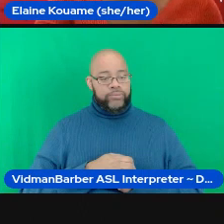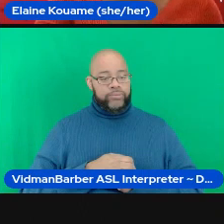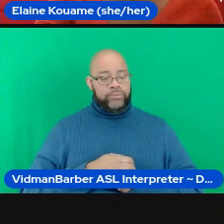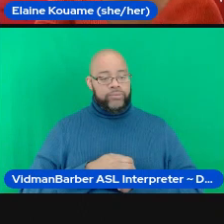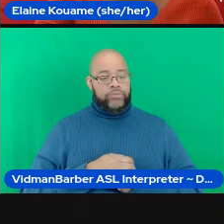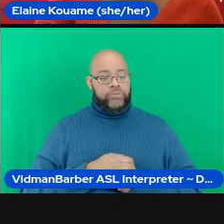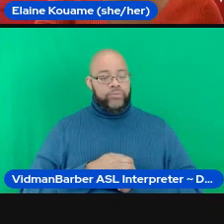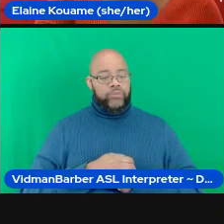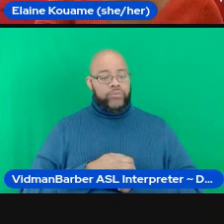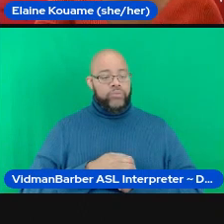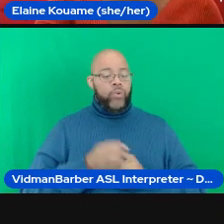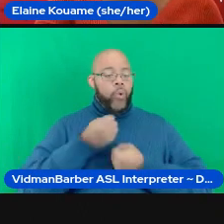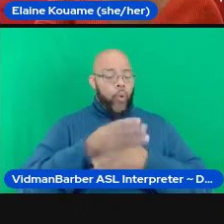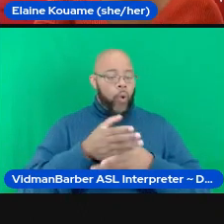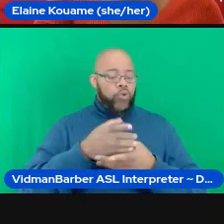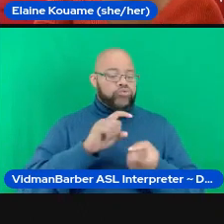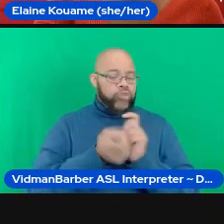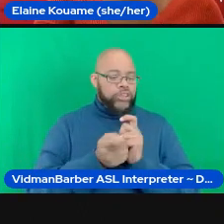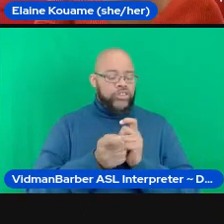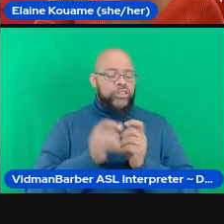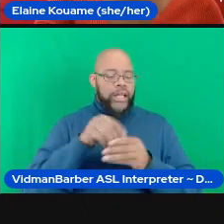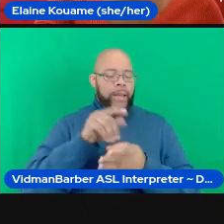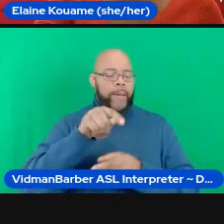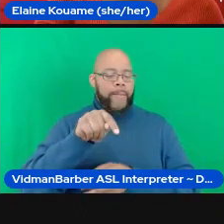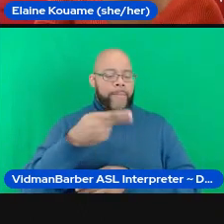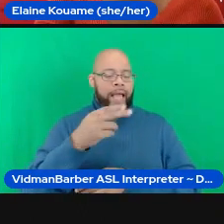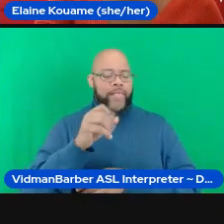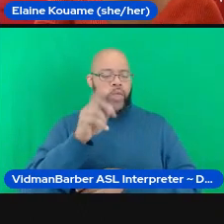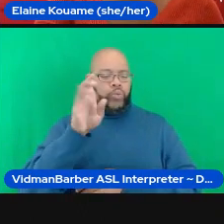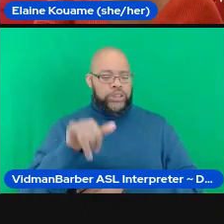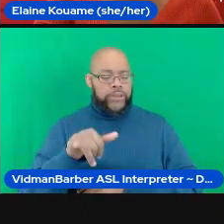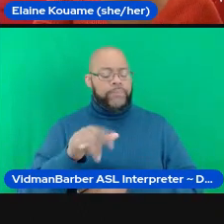drive the celiac disease pathology. So the question we asked